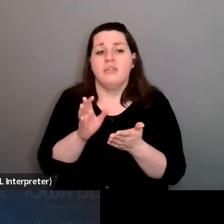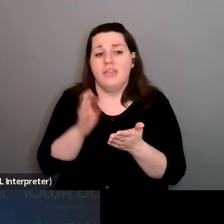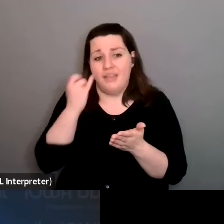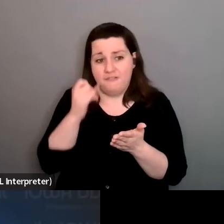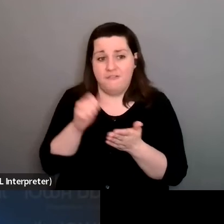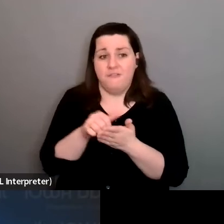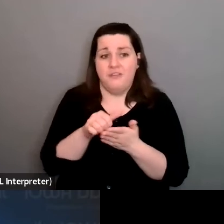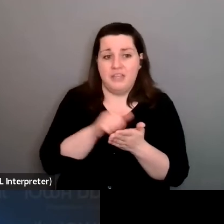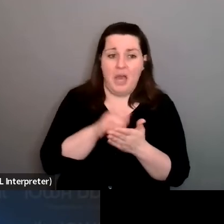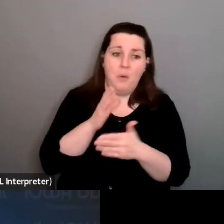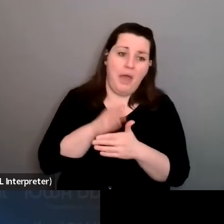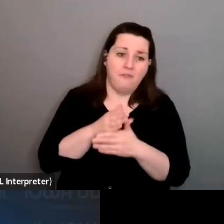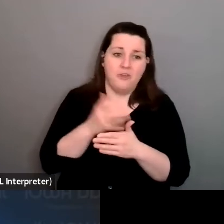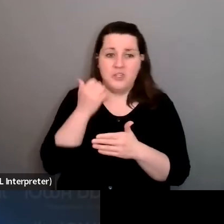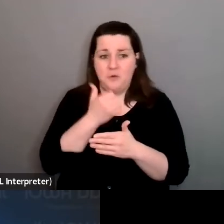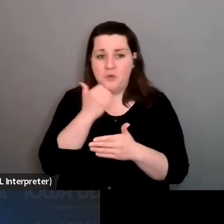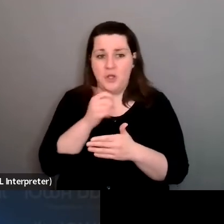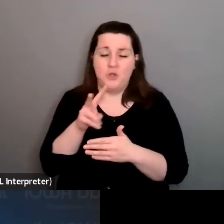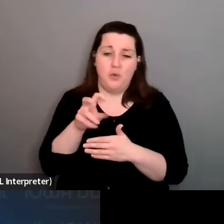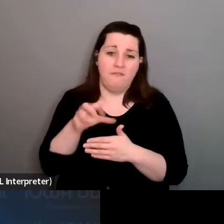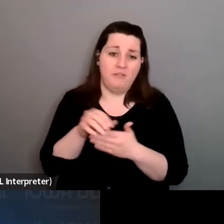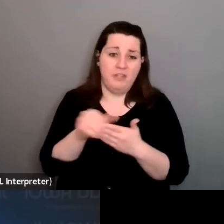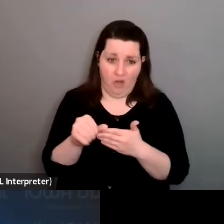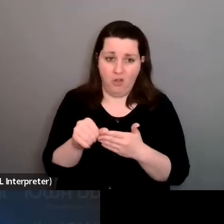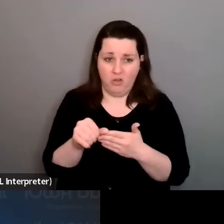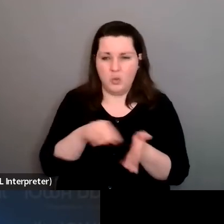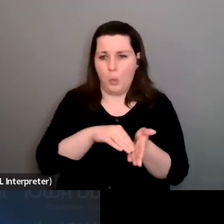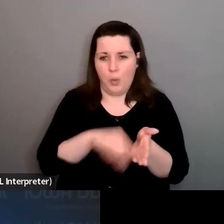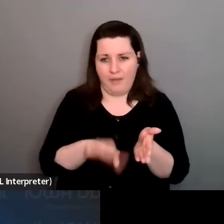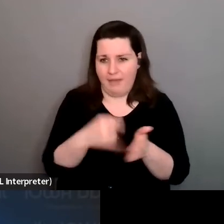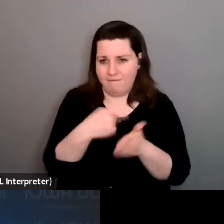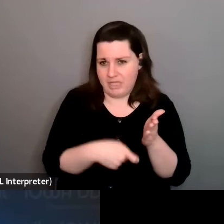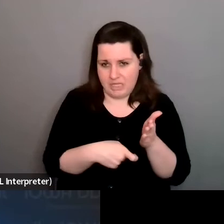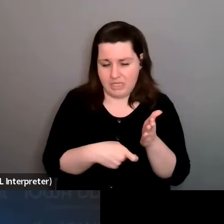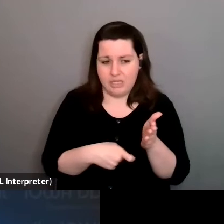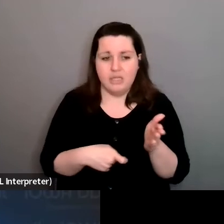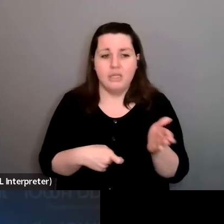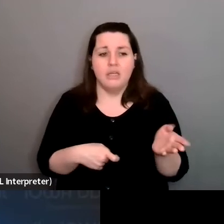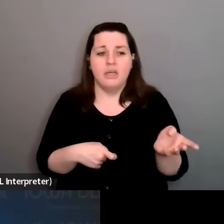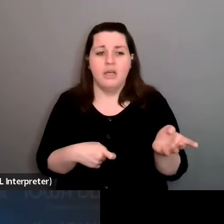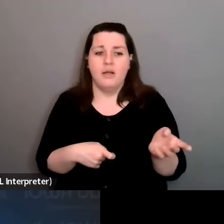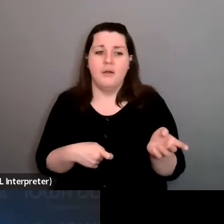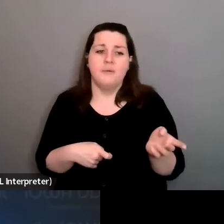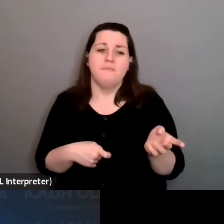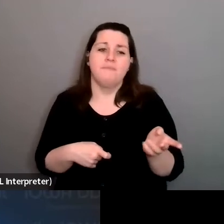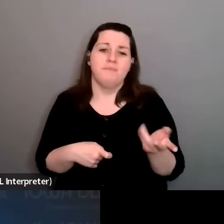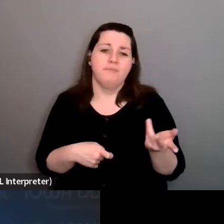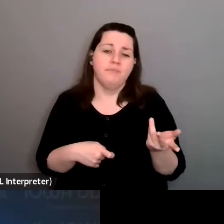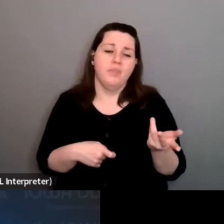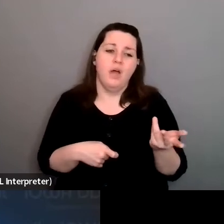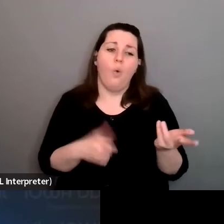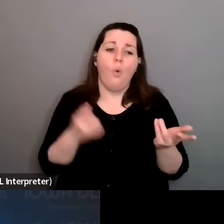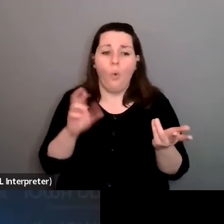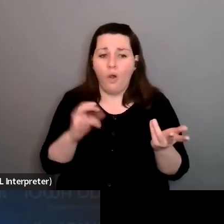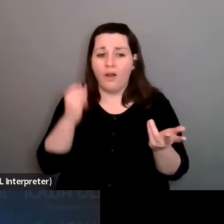account average daily balance in that checking account of over $250, not all of the options, but just the checking account, or if